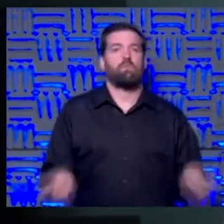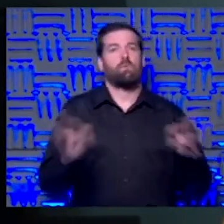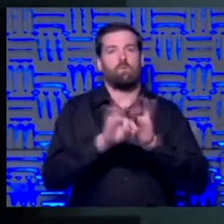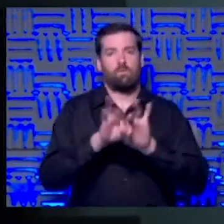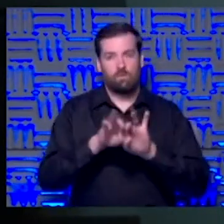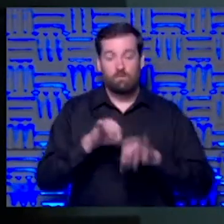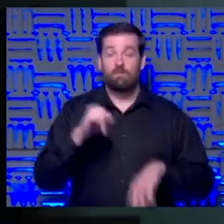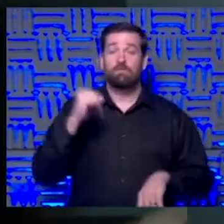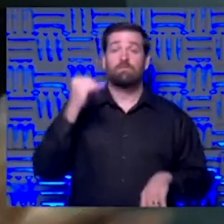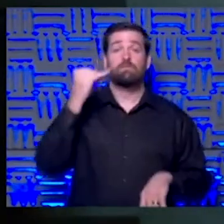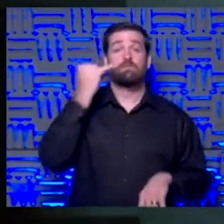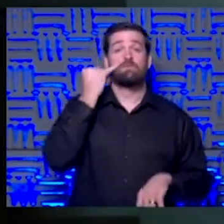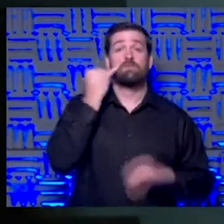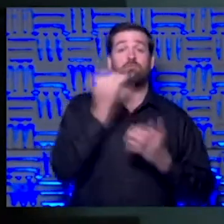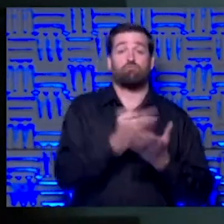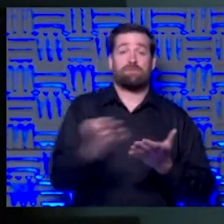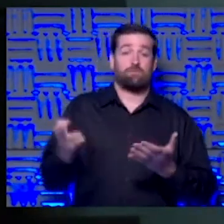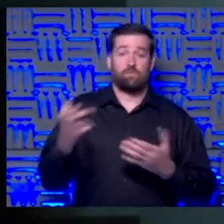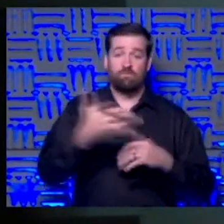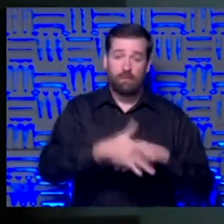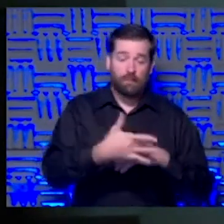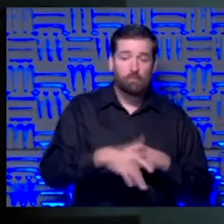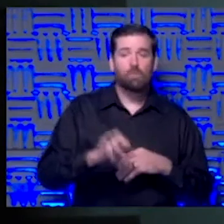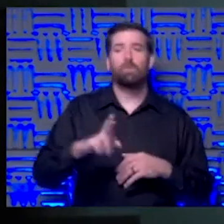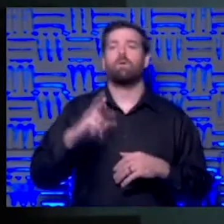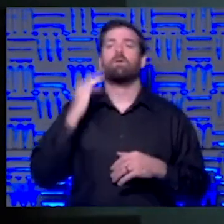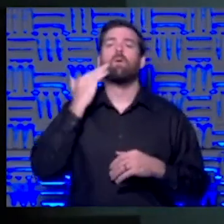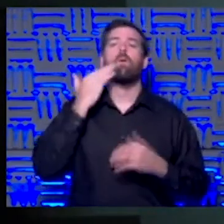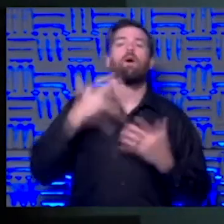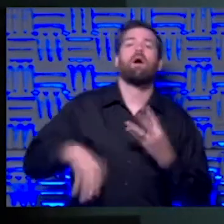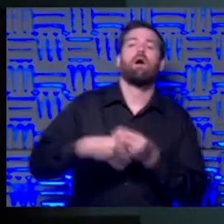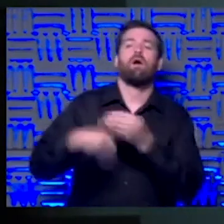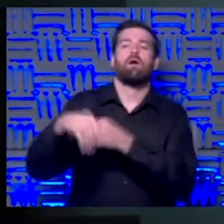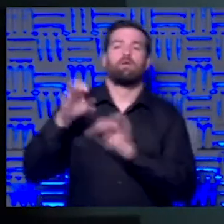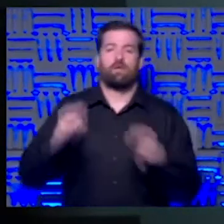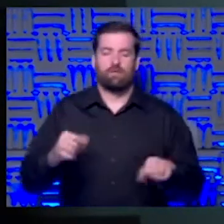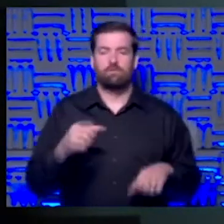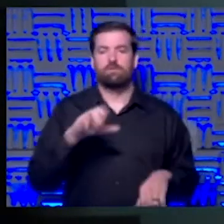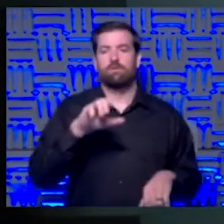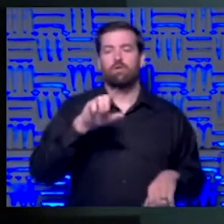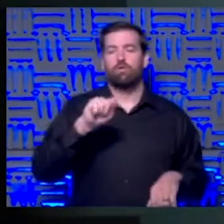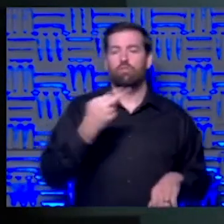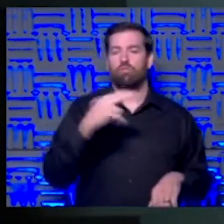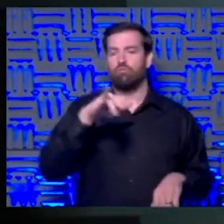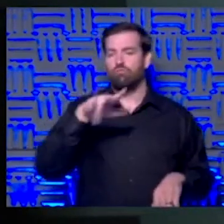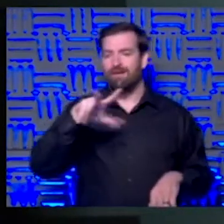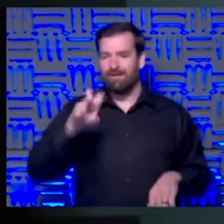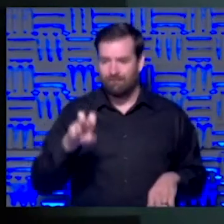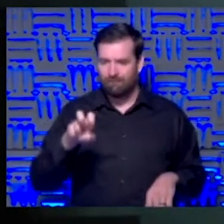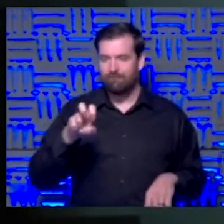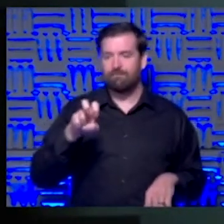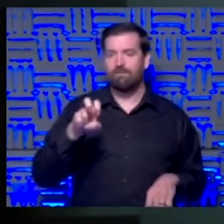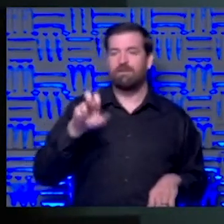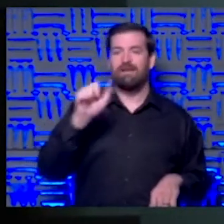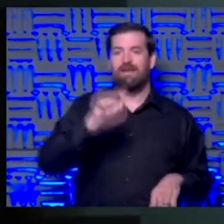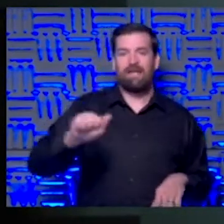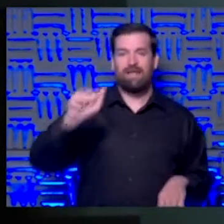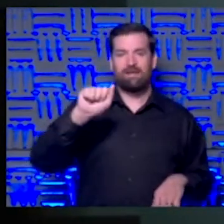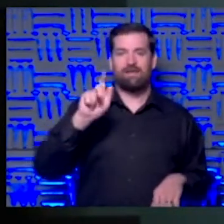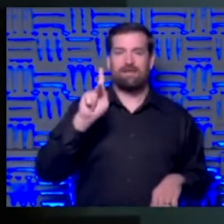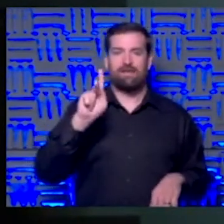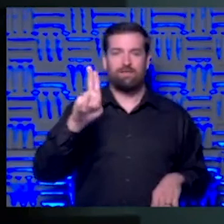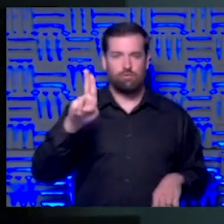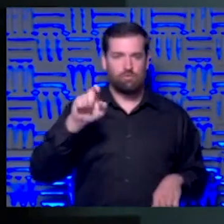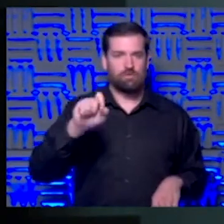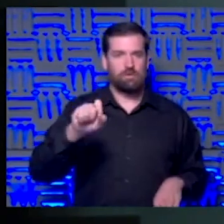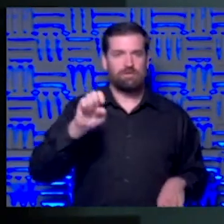there are resources or if you need to know additionally what you can do, you can always contact us at thrive@ku.edu, thrive@ku.edu, where we would love to